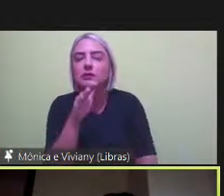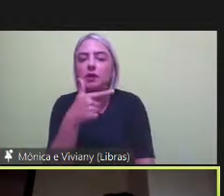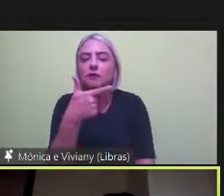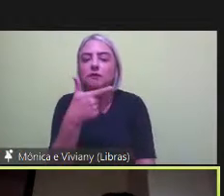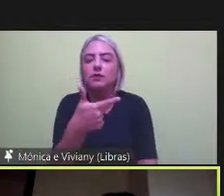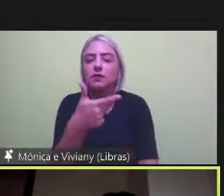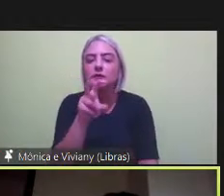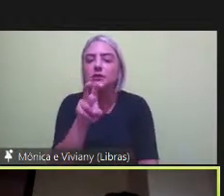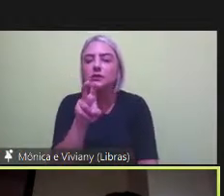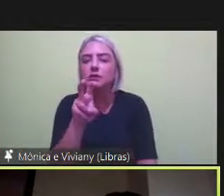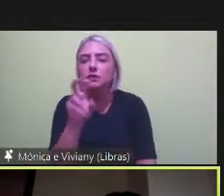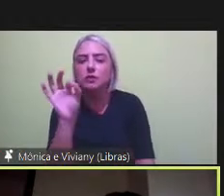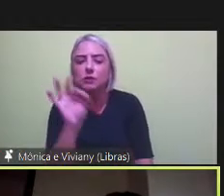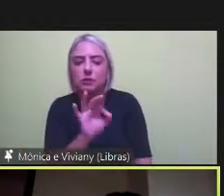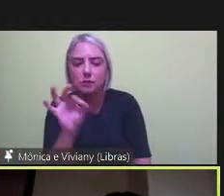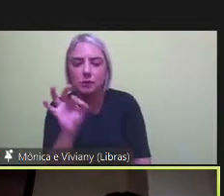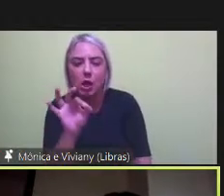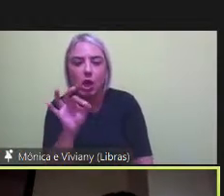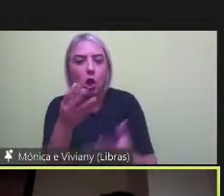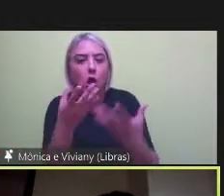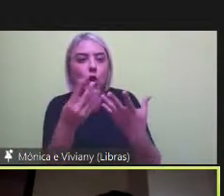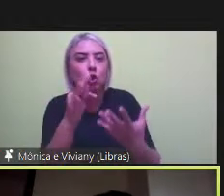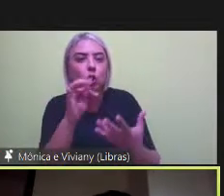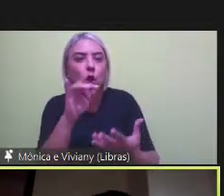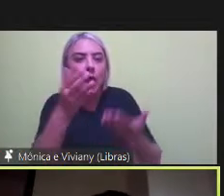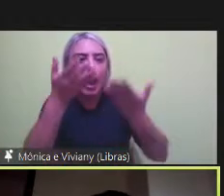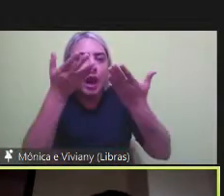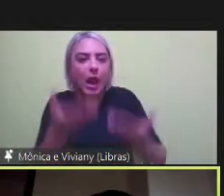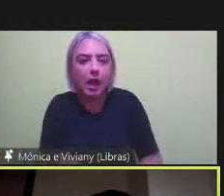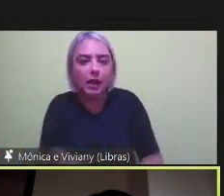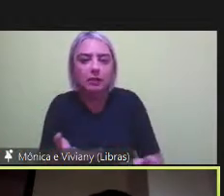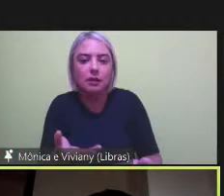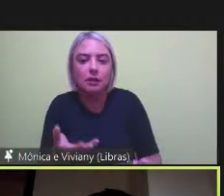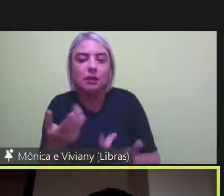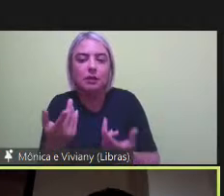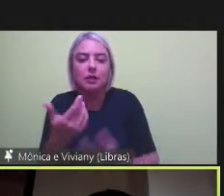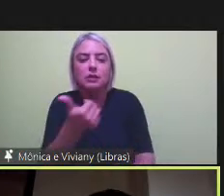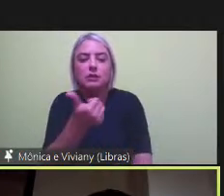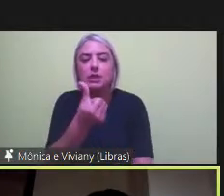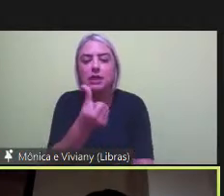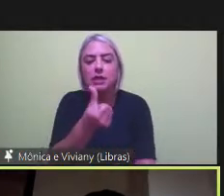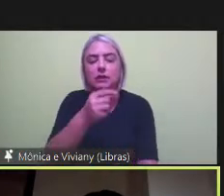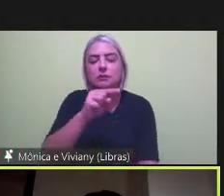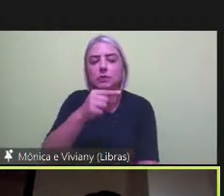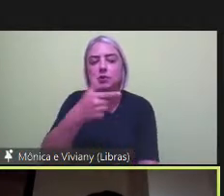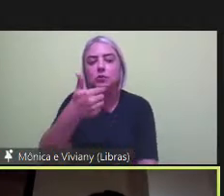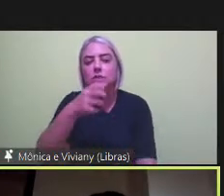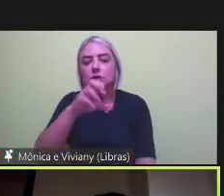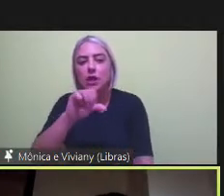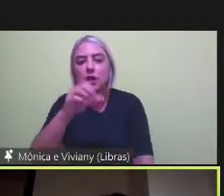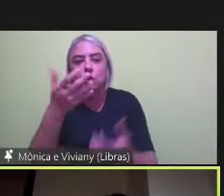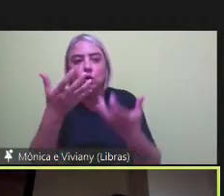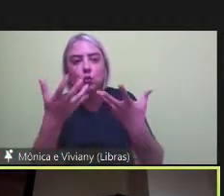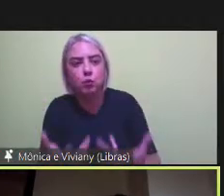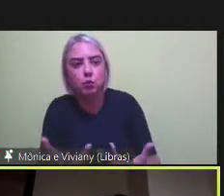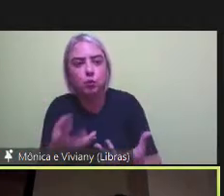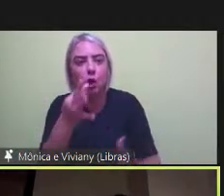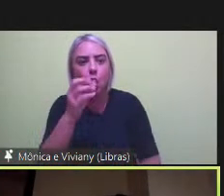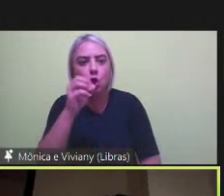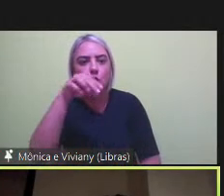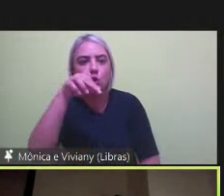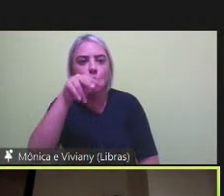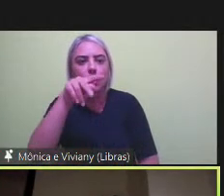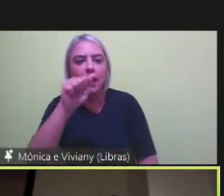and 25 tons of salt and 6,000 tons